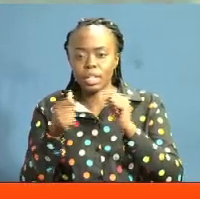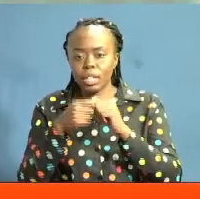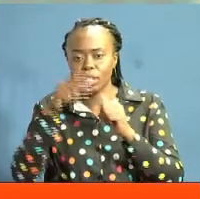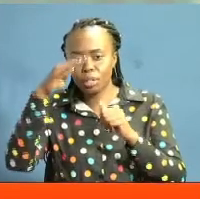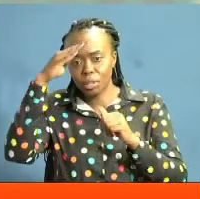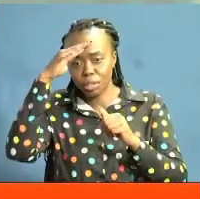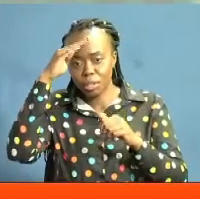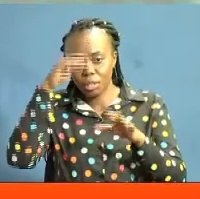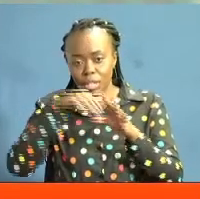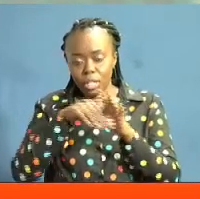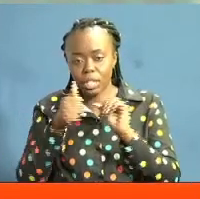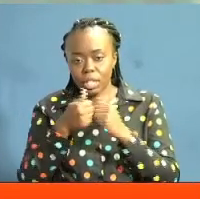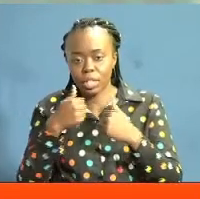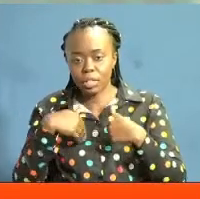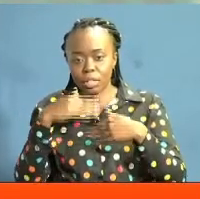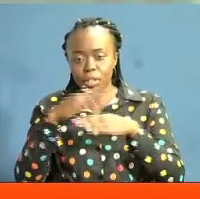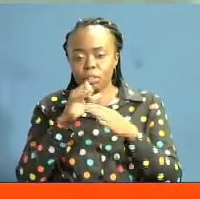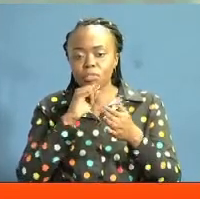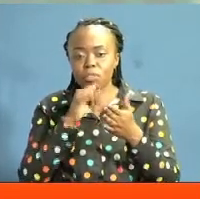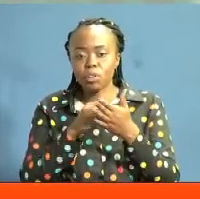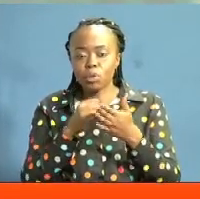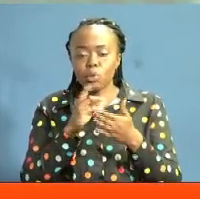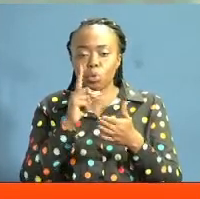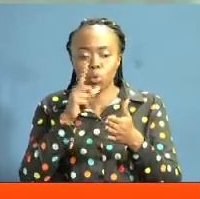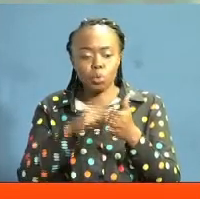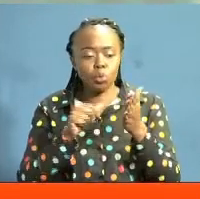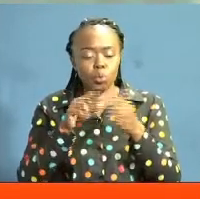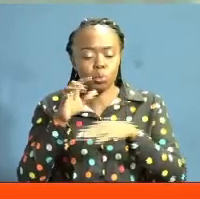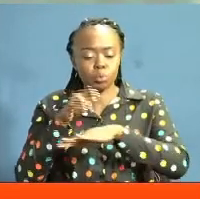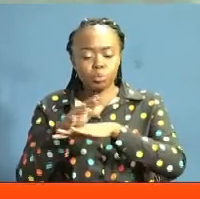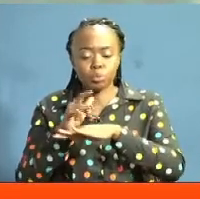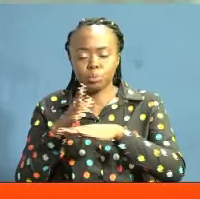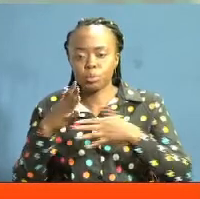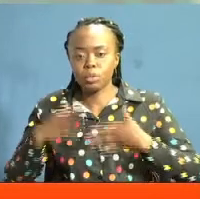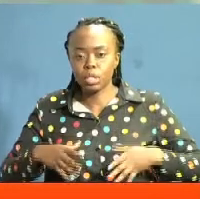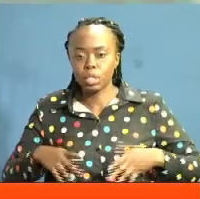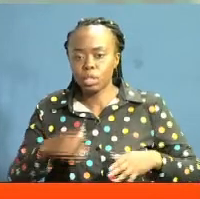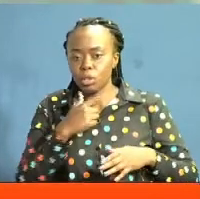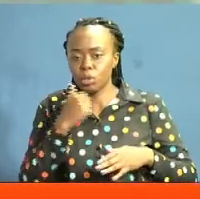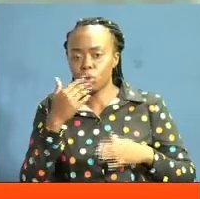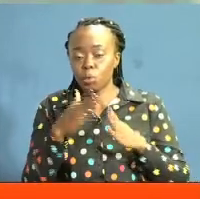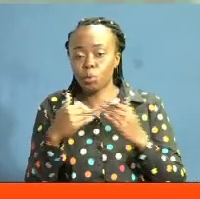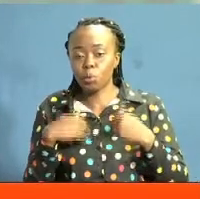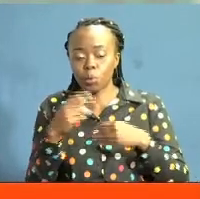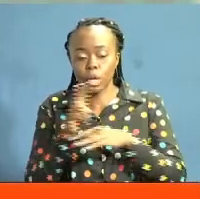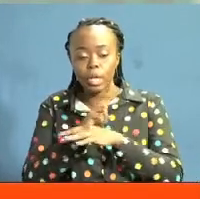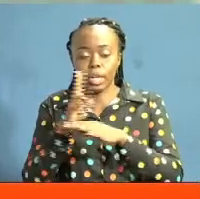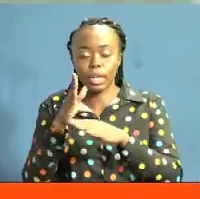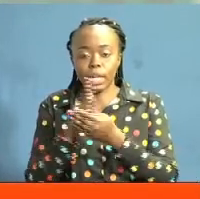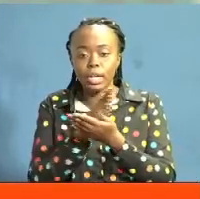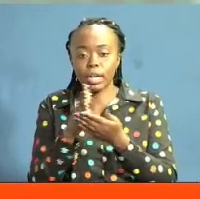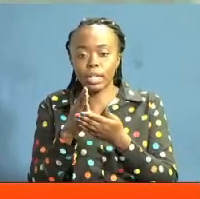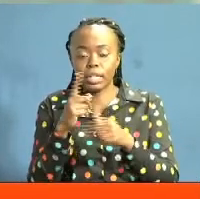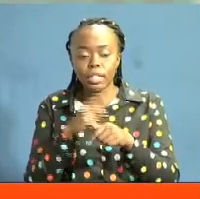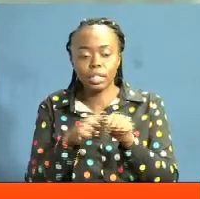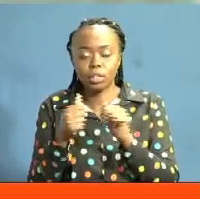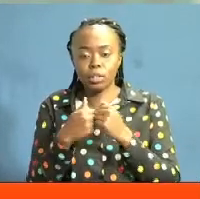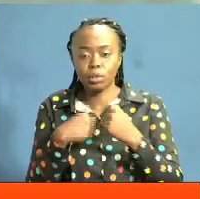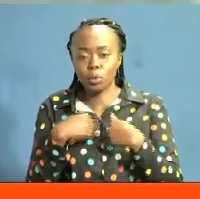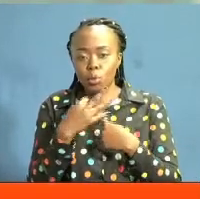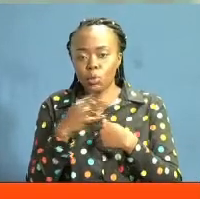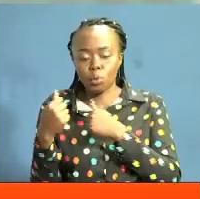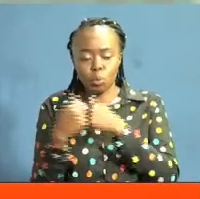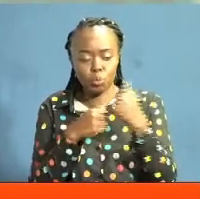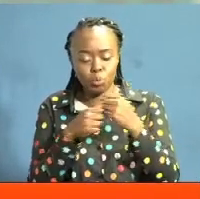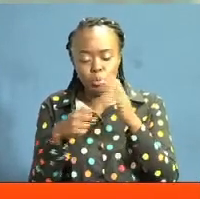alcohol in there to sort of relieve it? What will be your advice for people who have seen this shortcut as an avenue of dealing